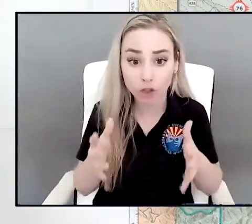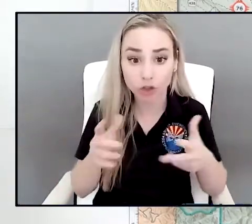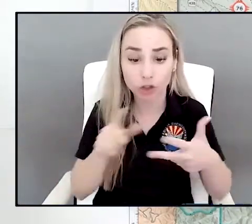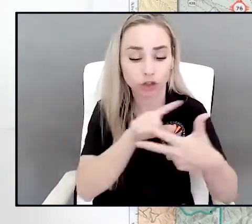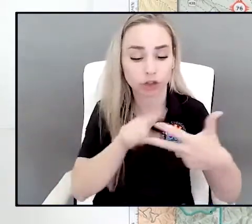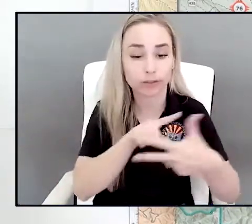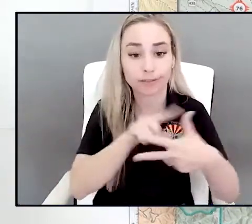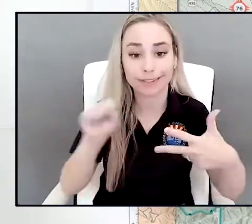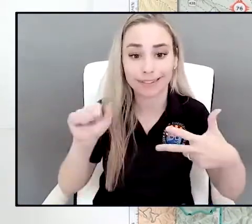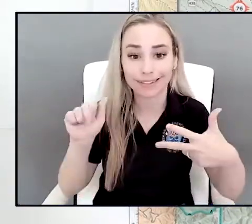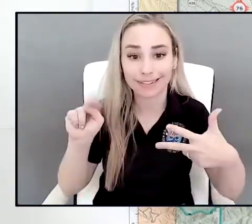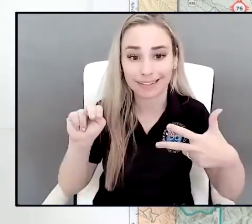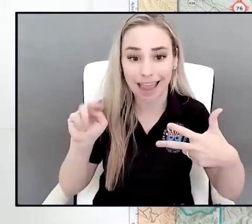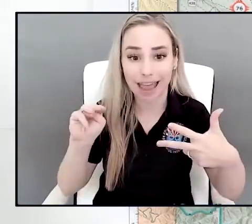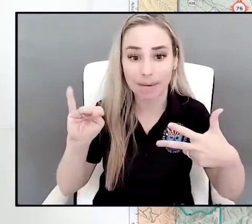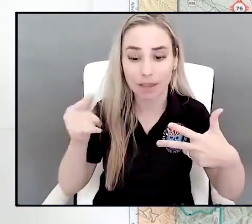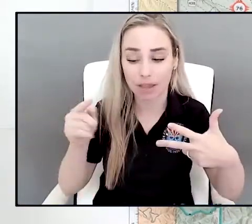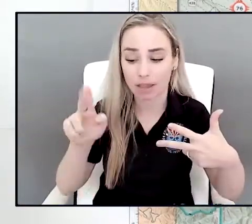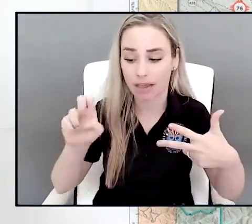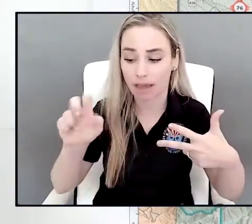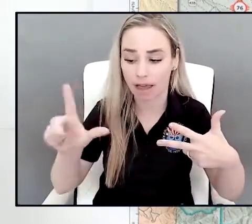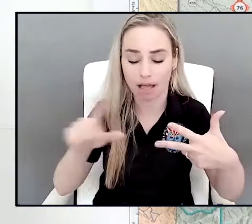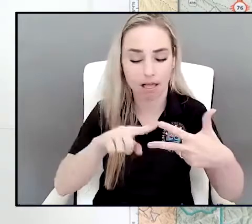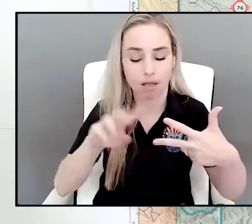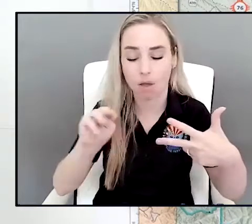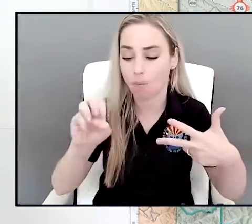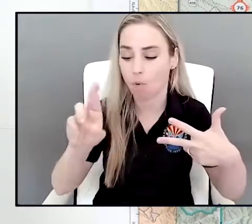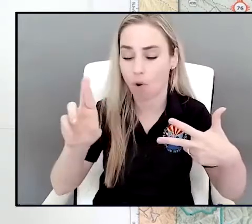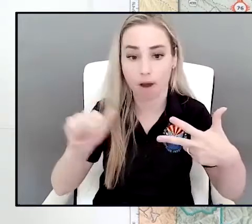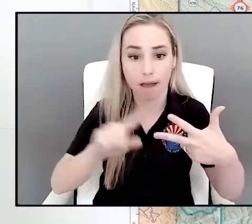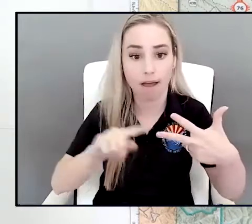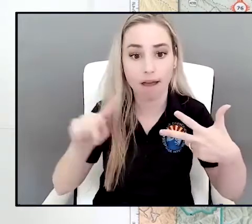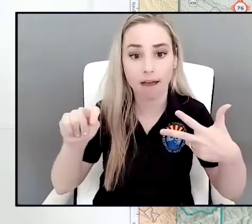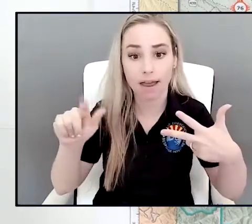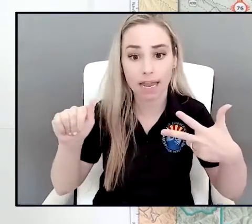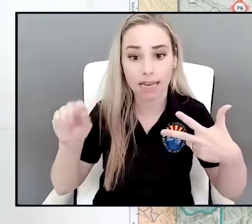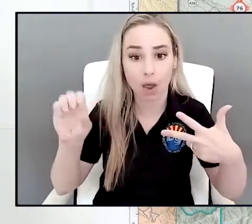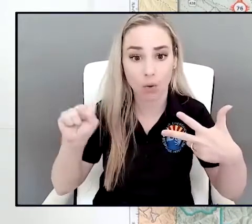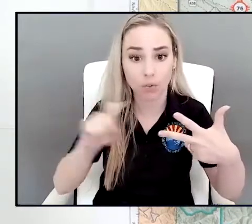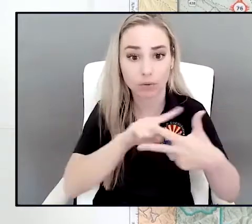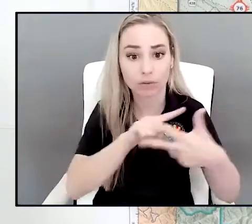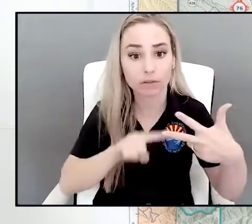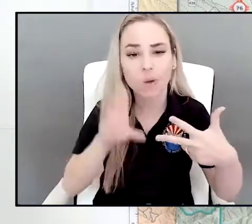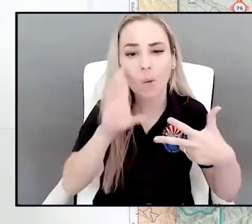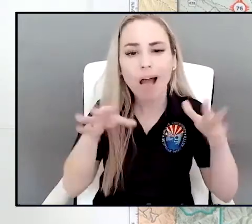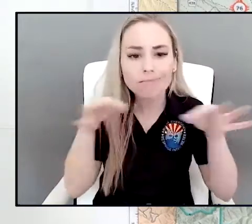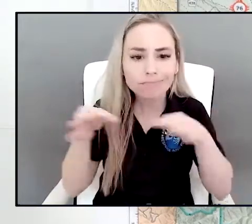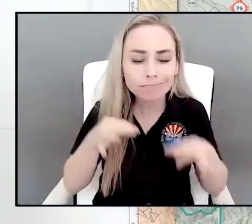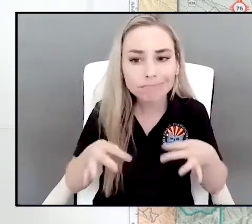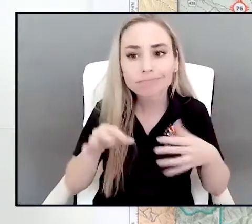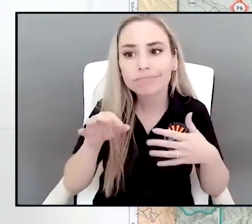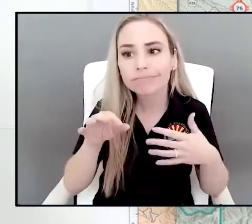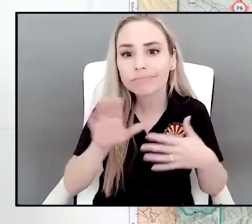from San Miguel, Mora, and Taos County. They'll be here to share just some contact information,